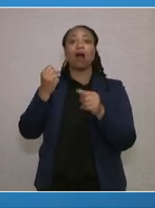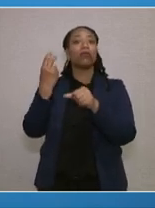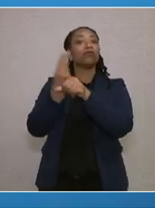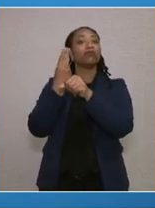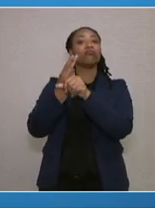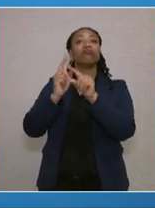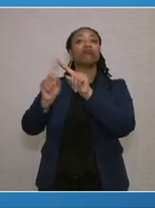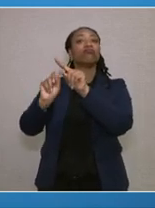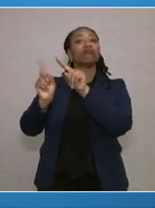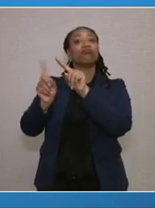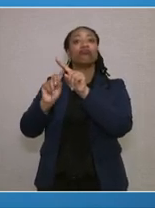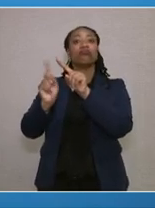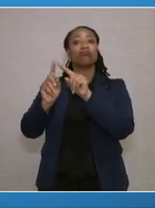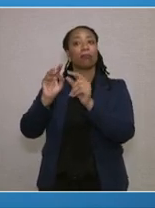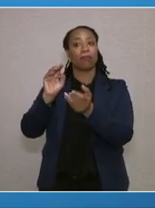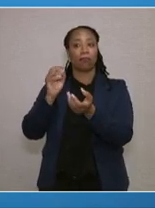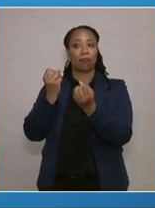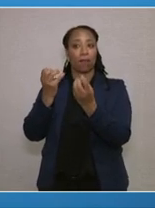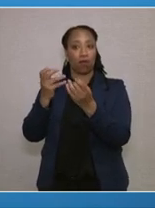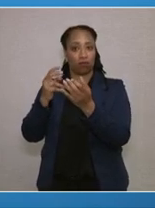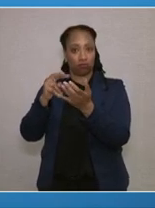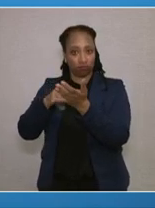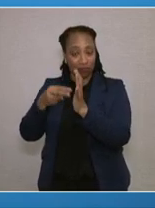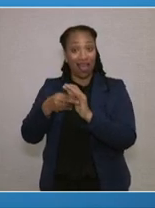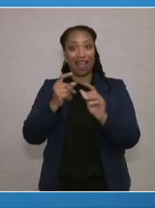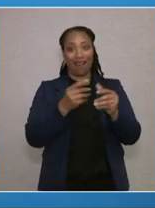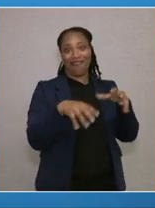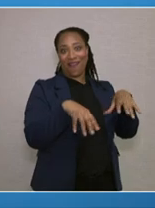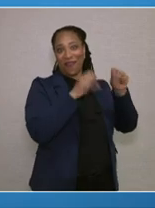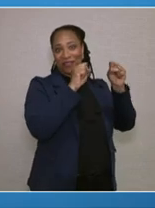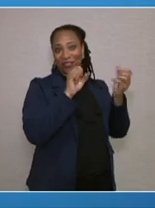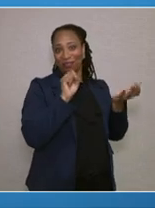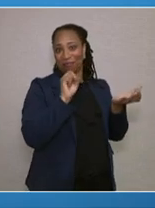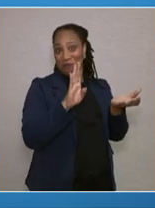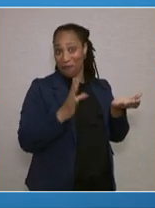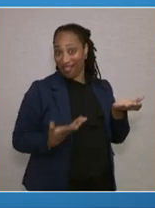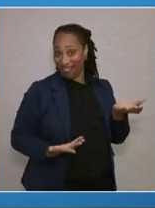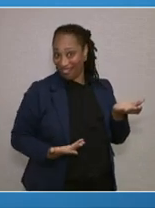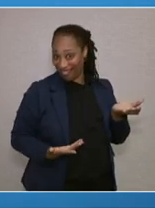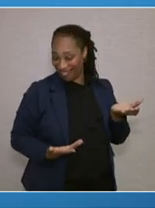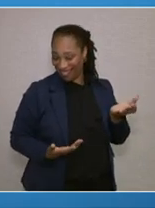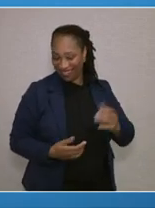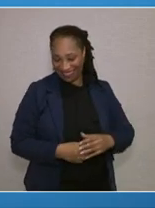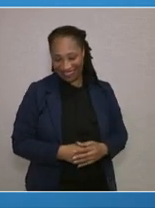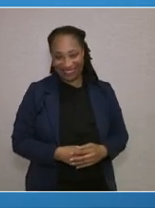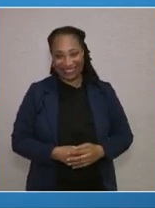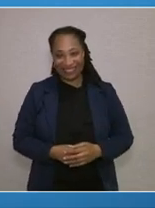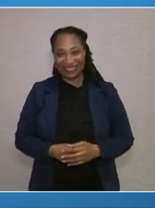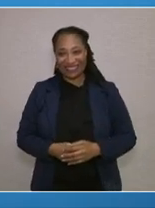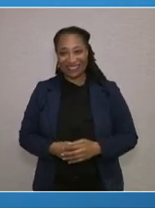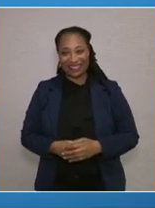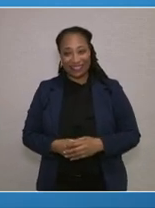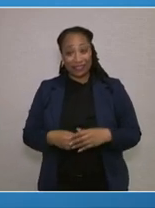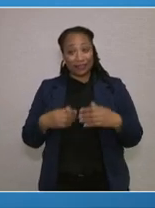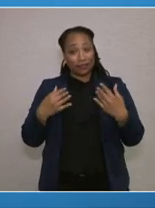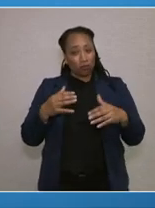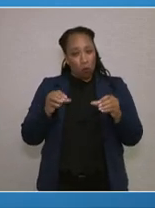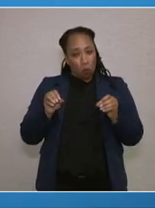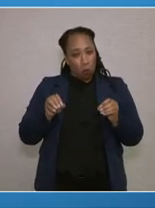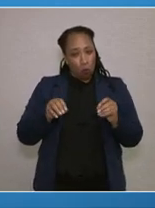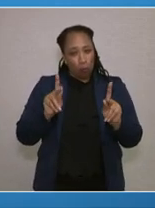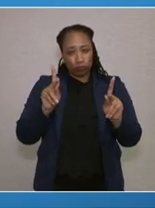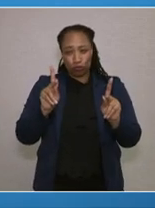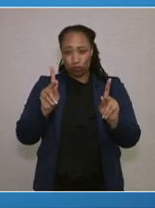We will create permanent jobs and opportunities for local business. And it